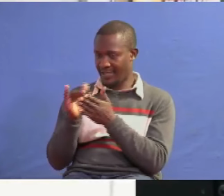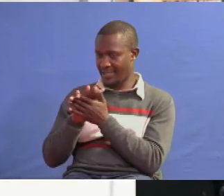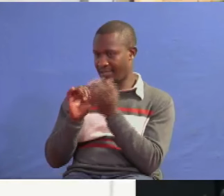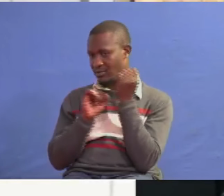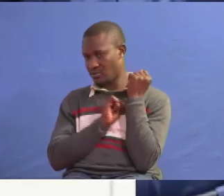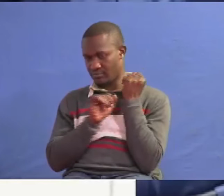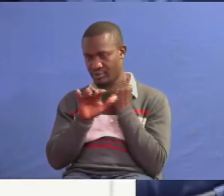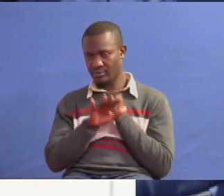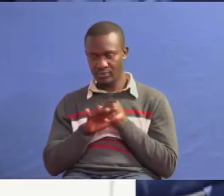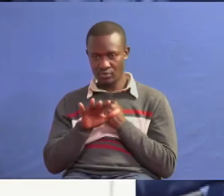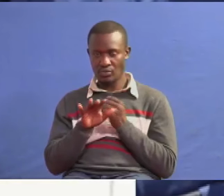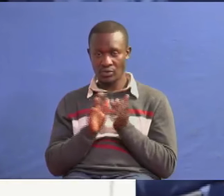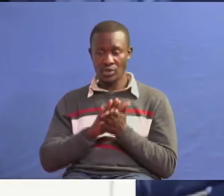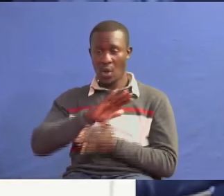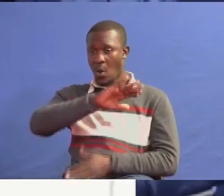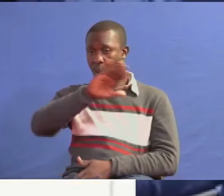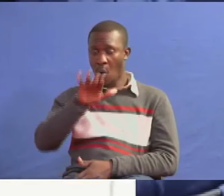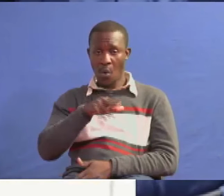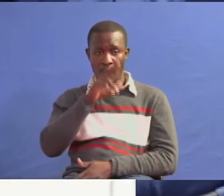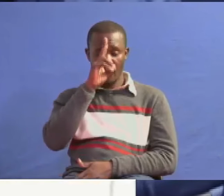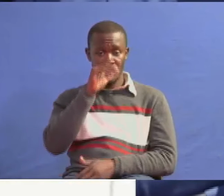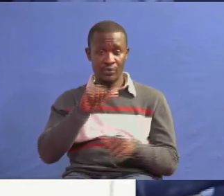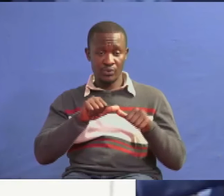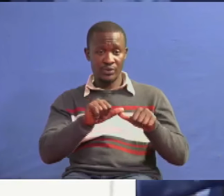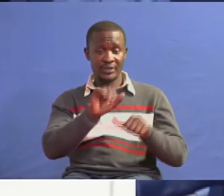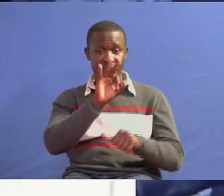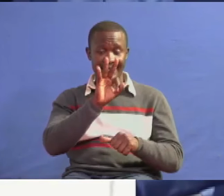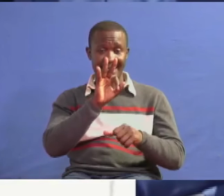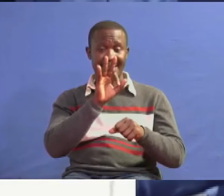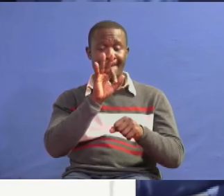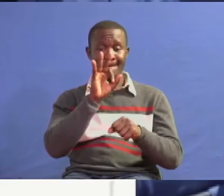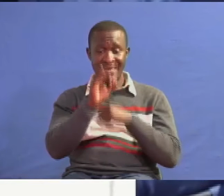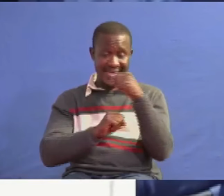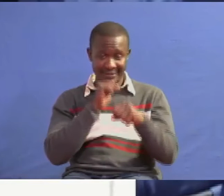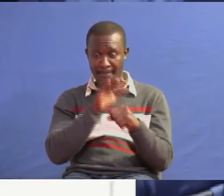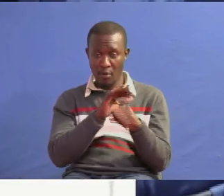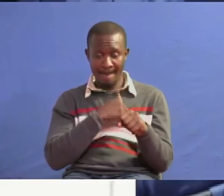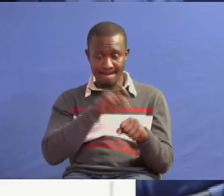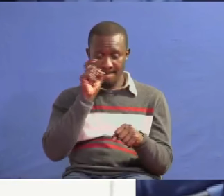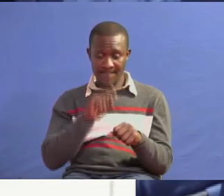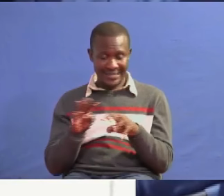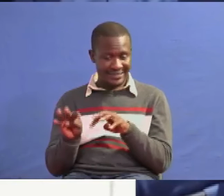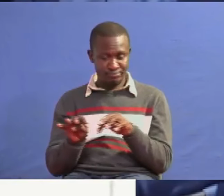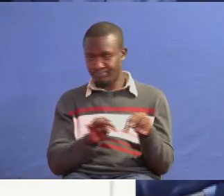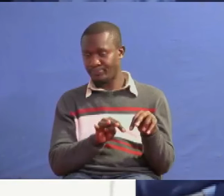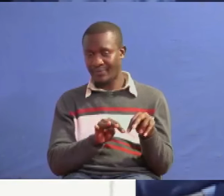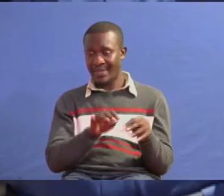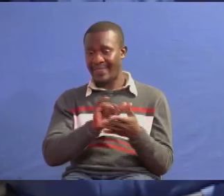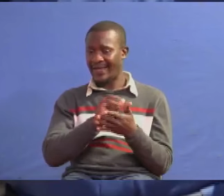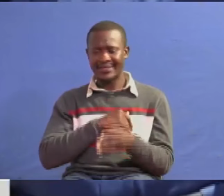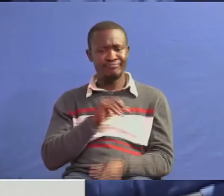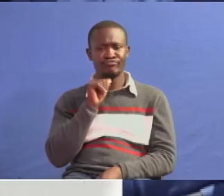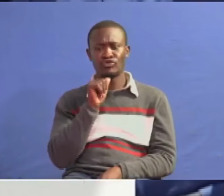sector. All officers who have stayed for more than 3 years must leave. And that is not a